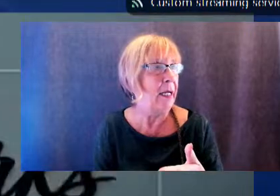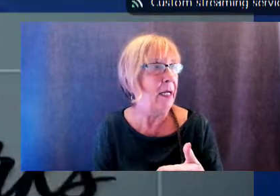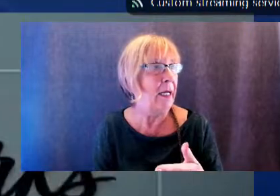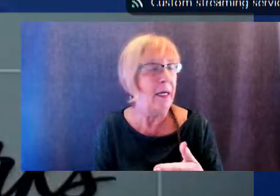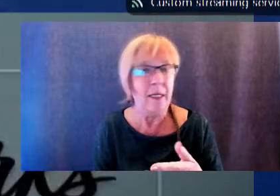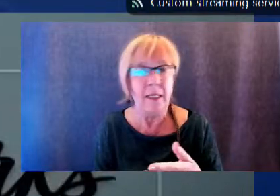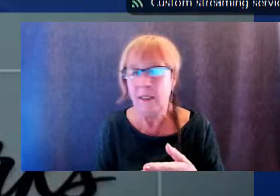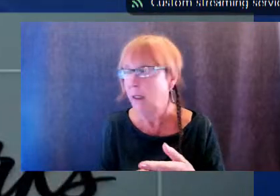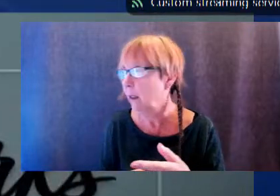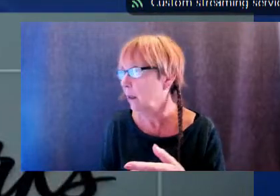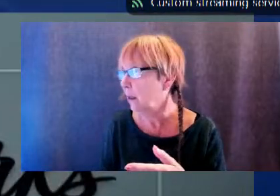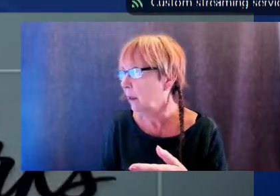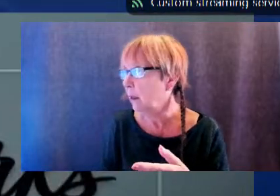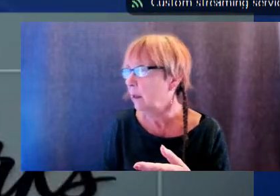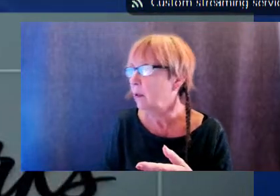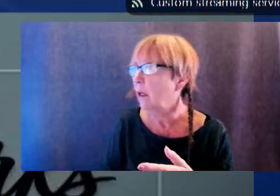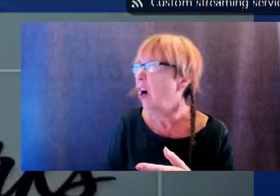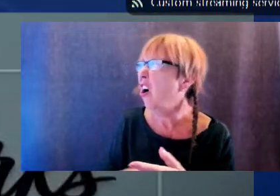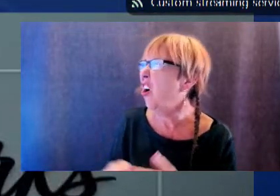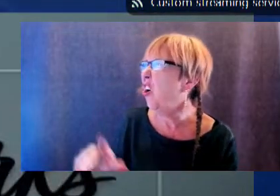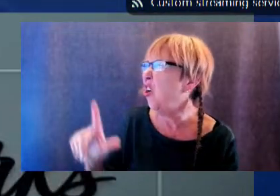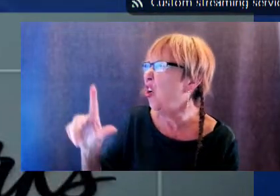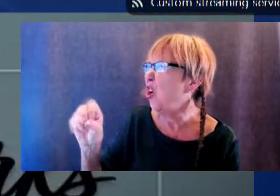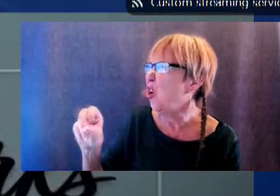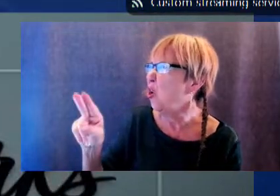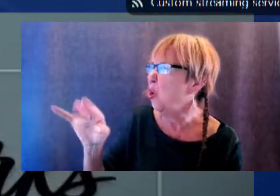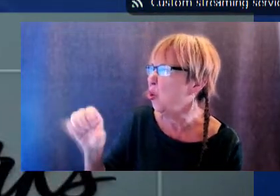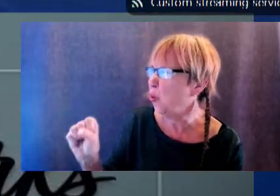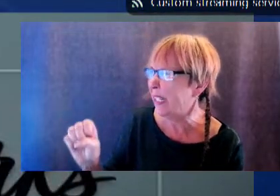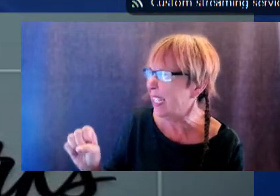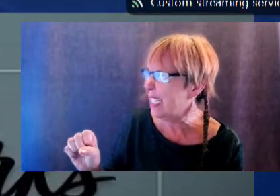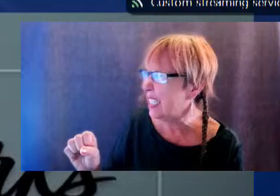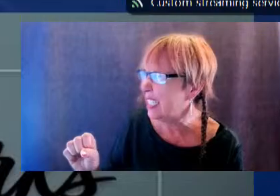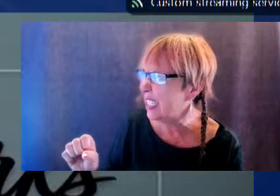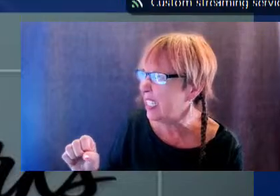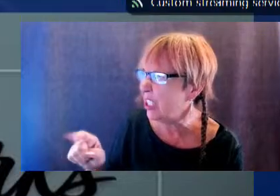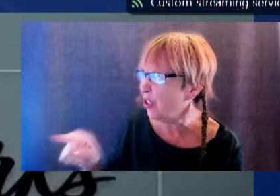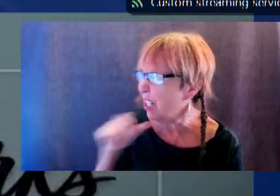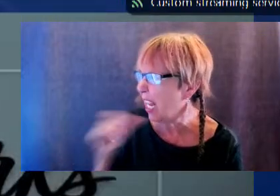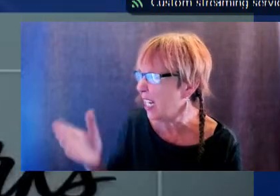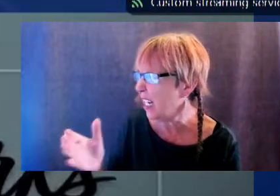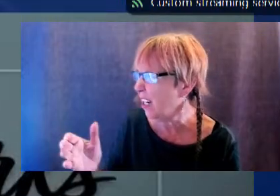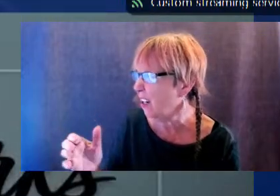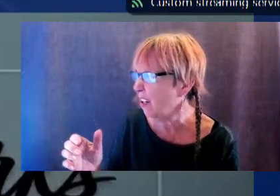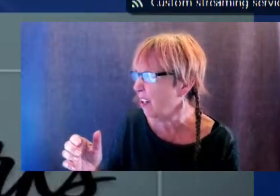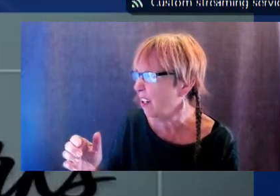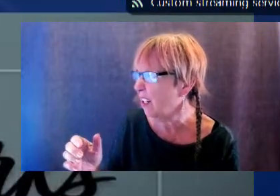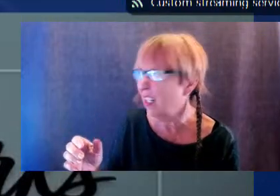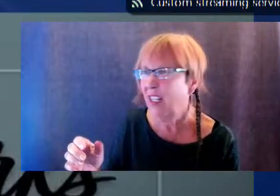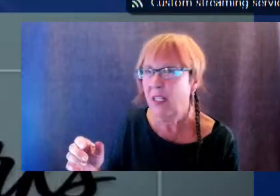Great. I don't think we have Luis on today to take this abatement question. Anybody on the call?